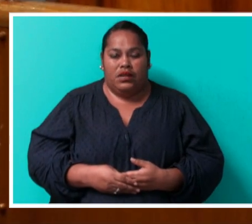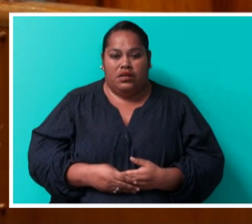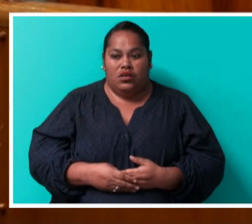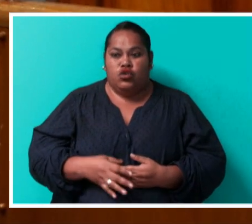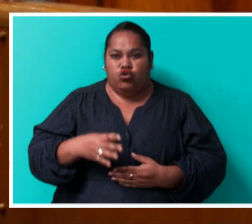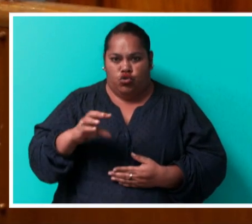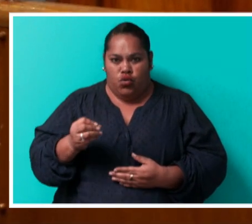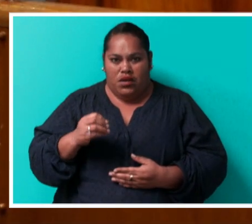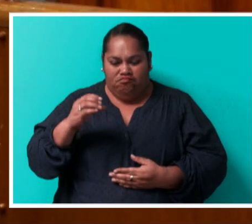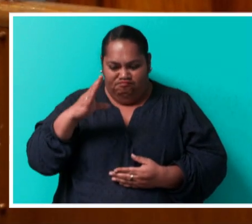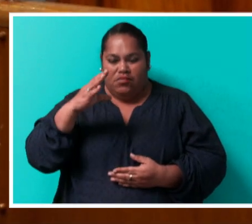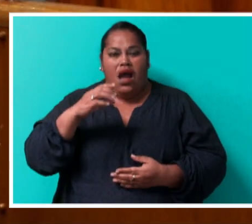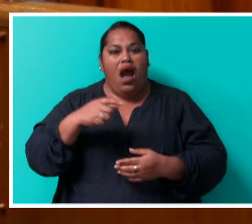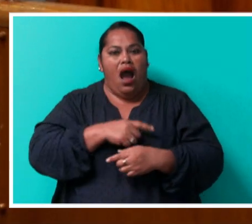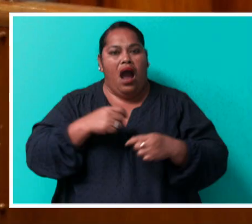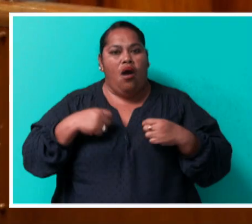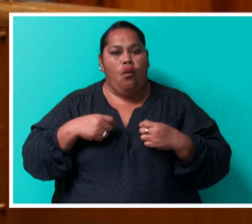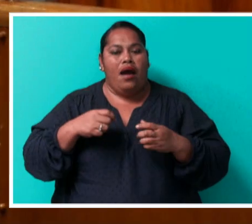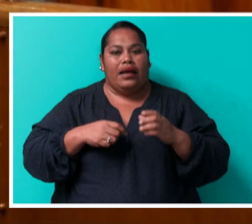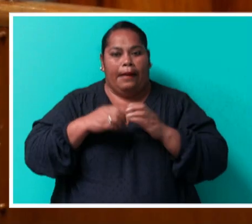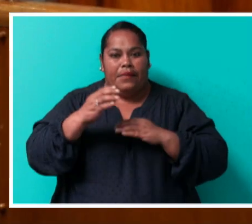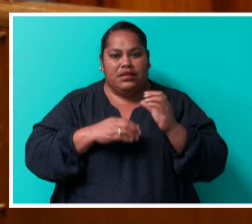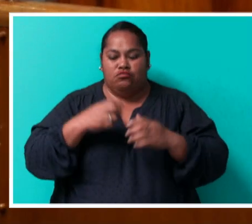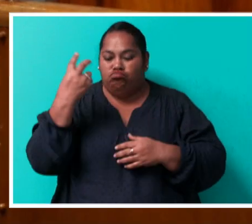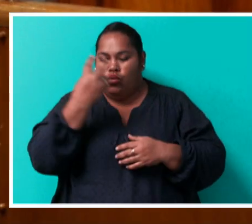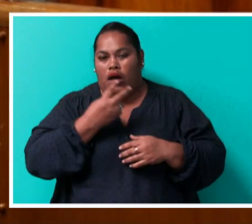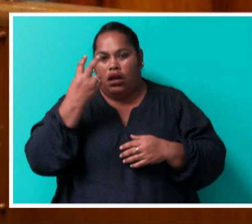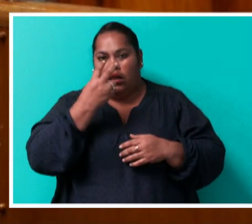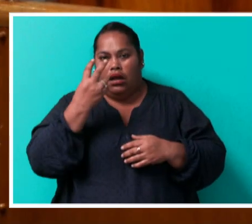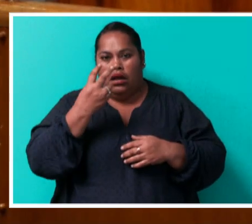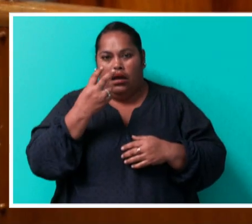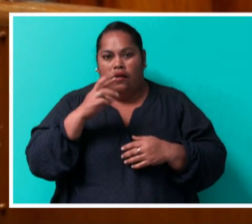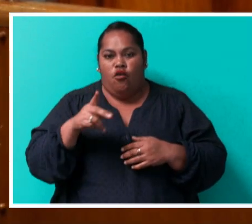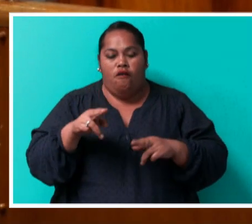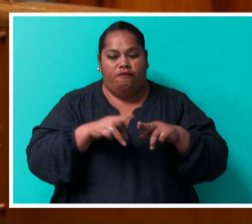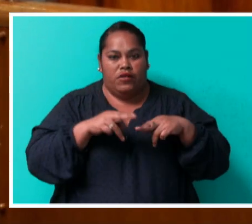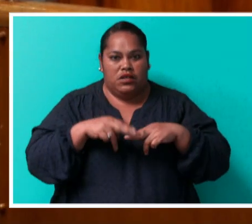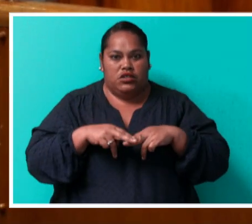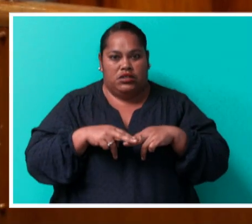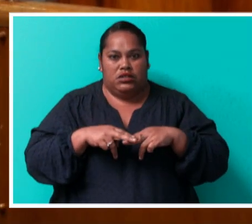to monitor activities that pose a threat to Fiji's maritime domain.